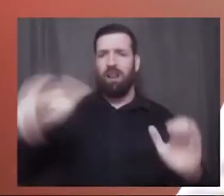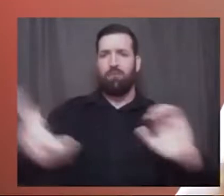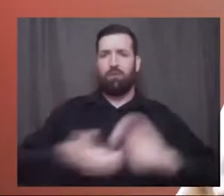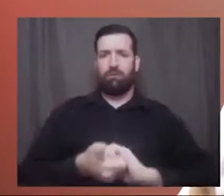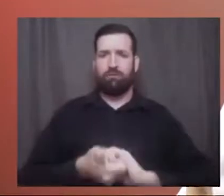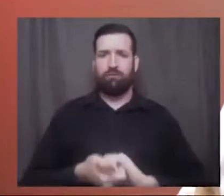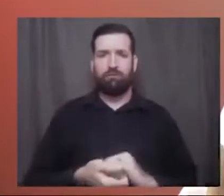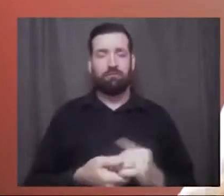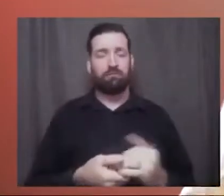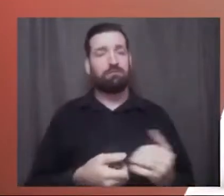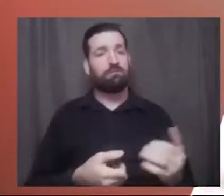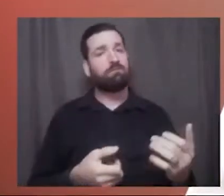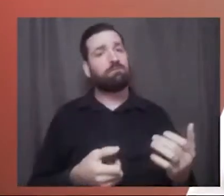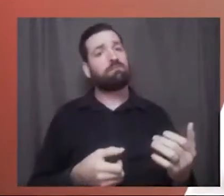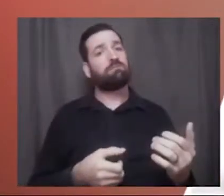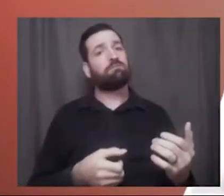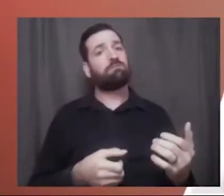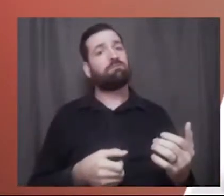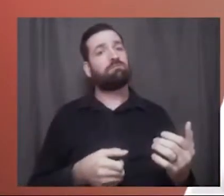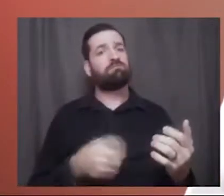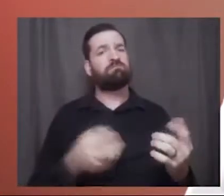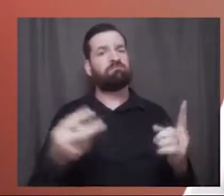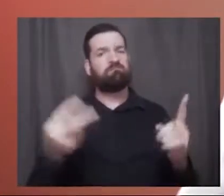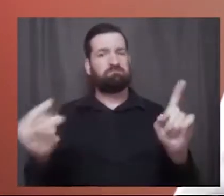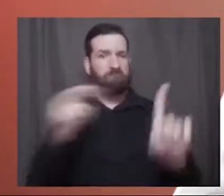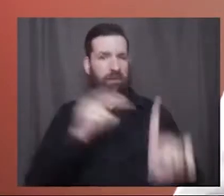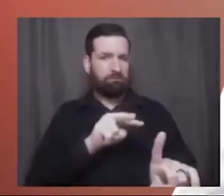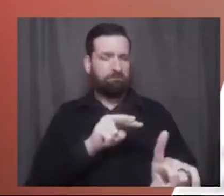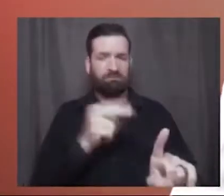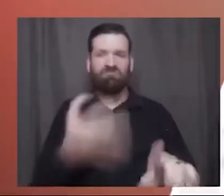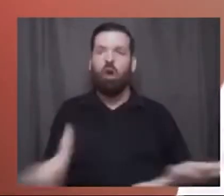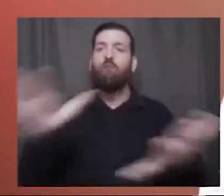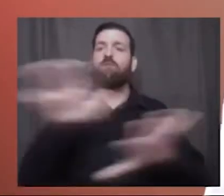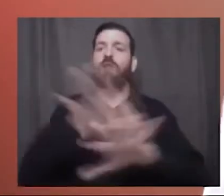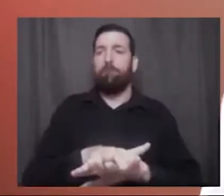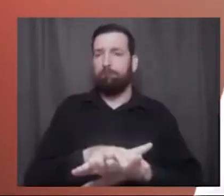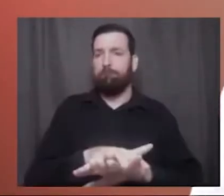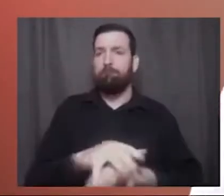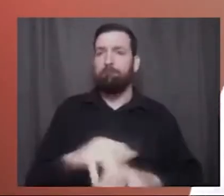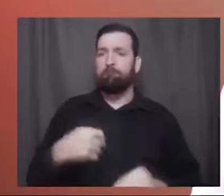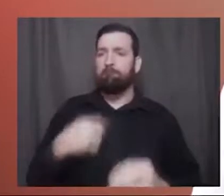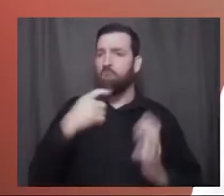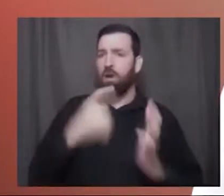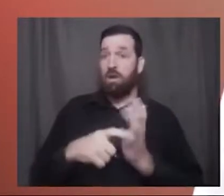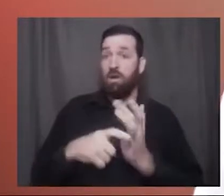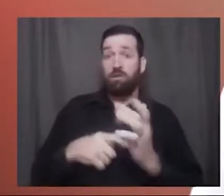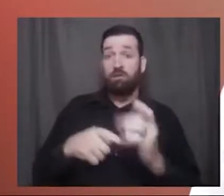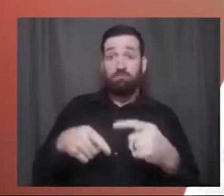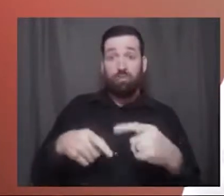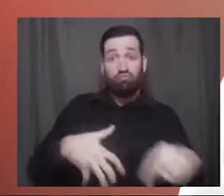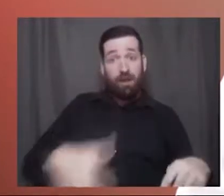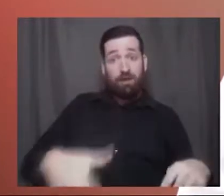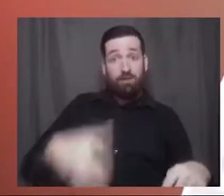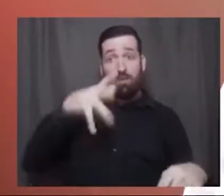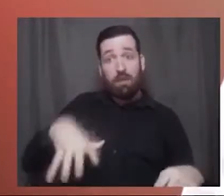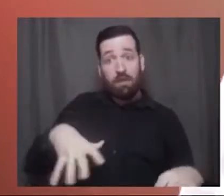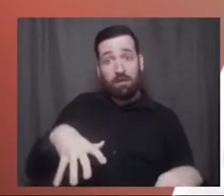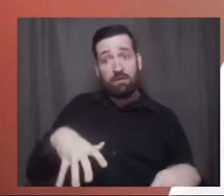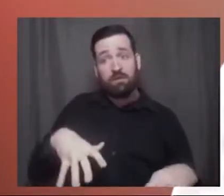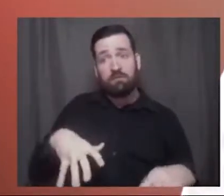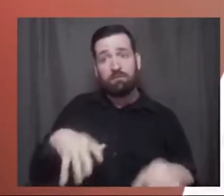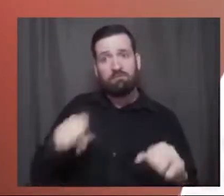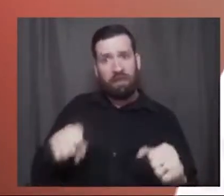of frame that is that the overlap. We recognize that women during pregnancy is a time when we can really start to recognize